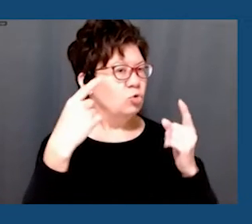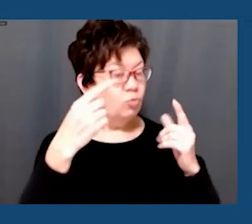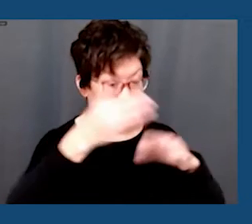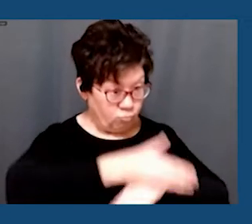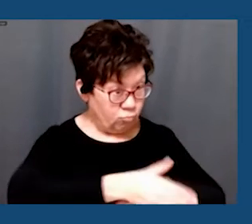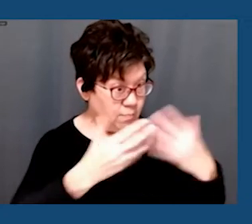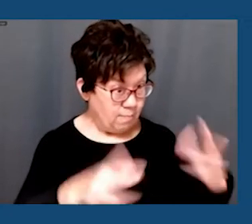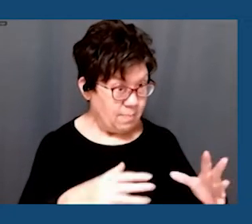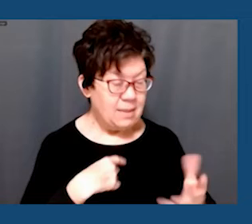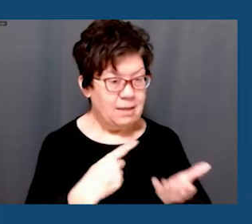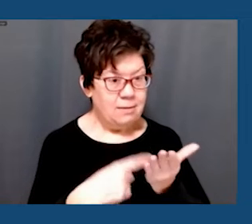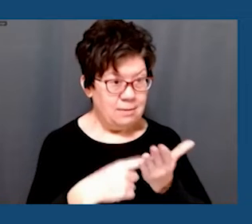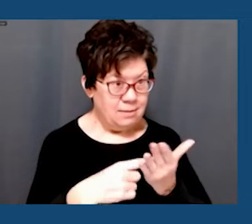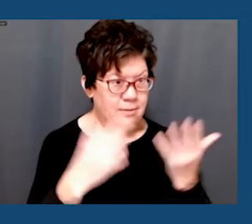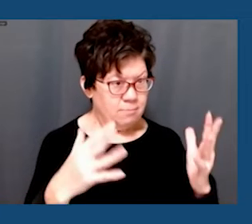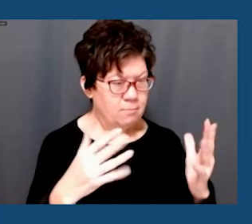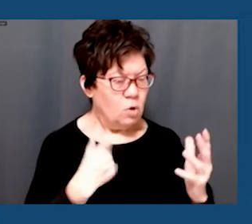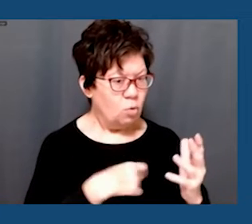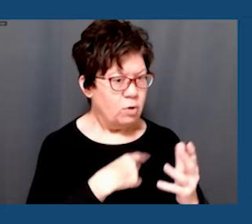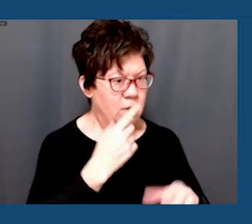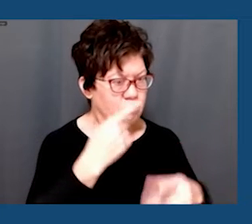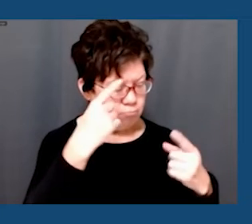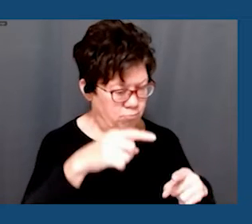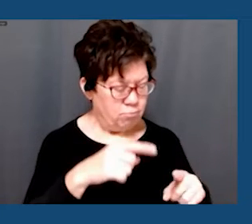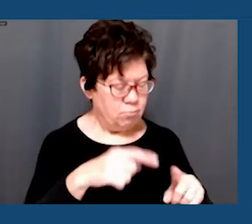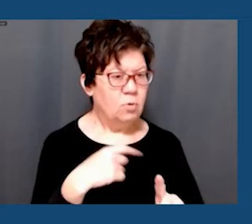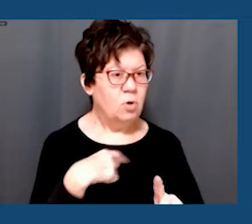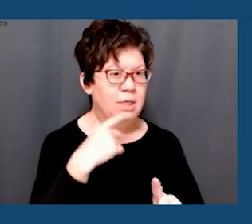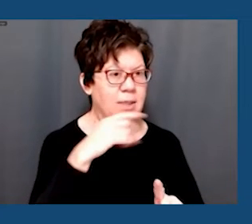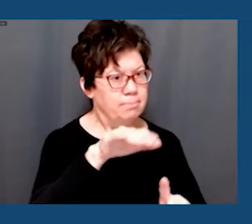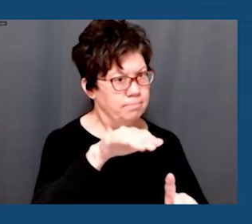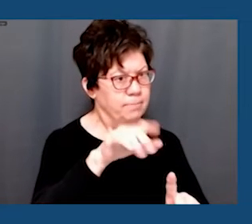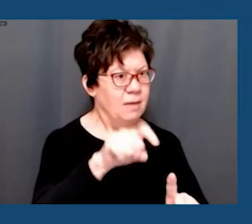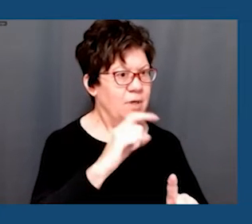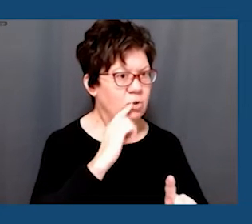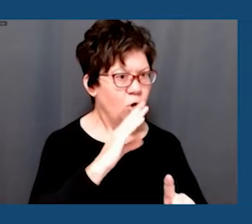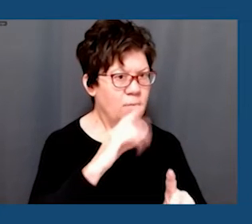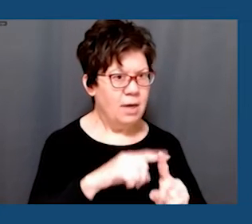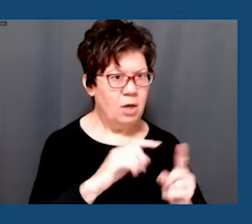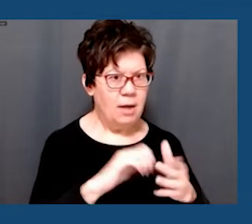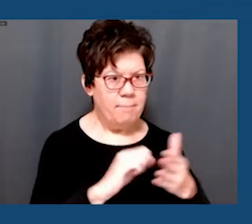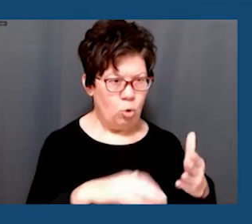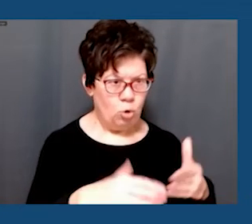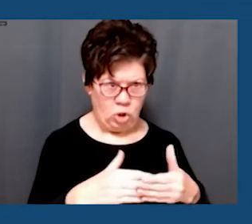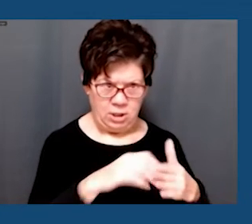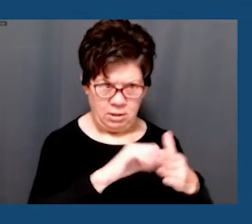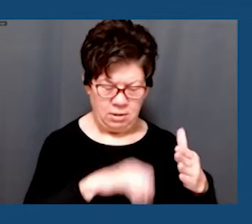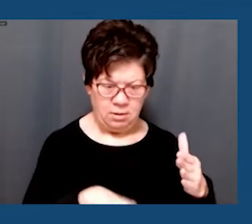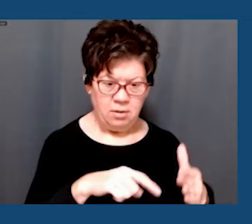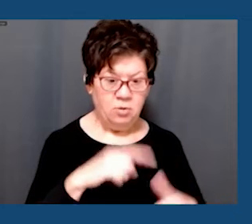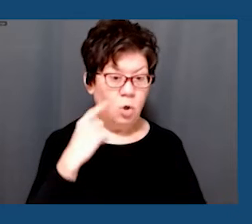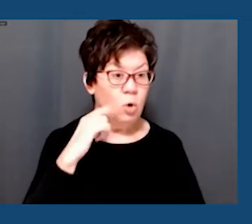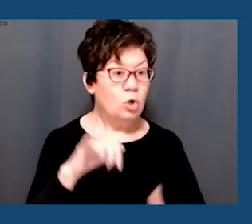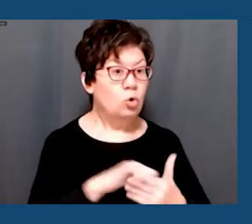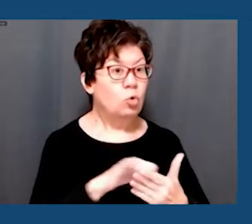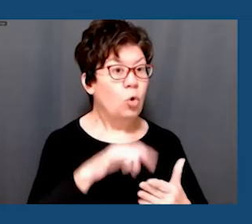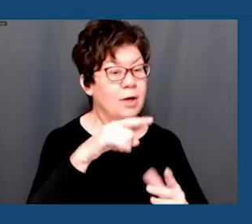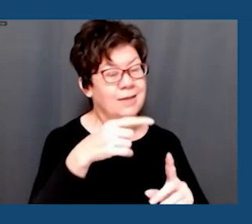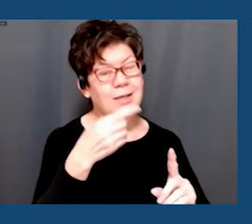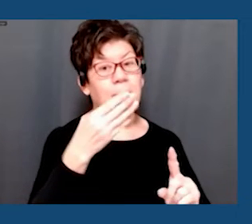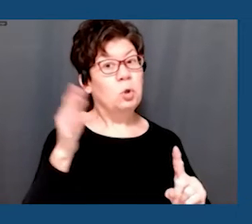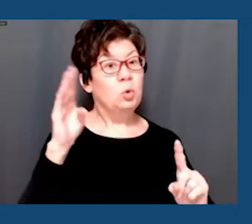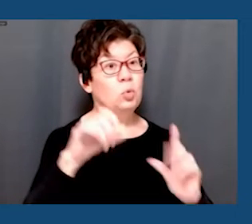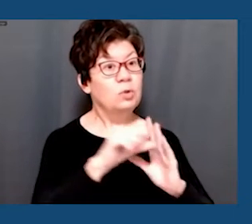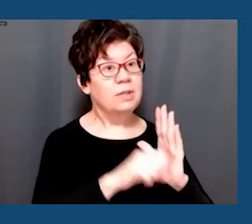about abortion in this election. I can tell you, I feel it in my bones, that despite the fact that New York State is a blue state and we think our rights are